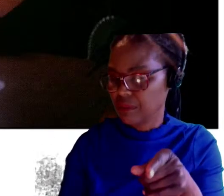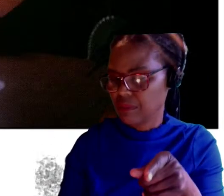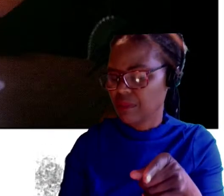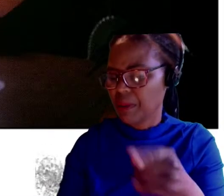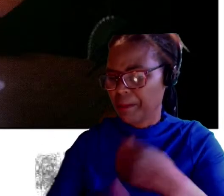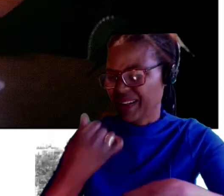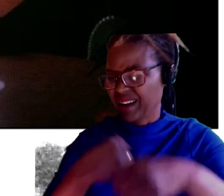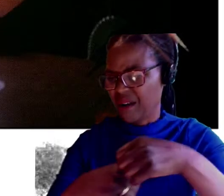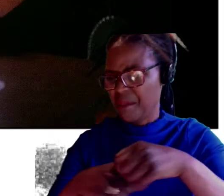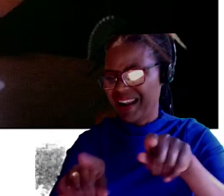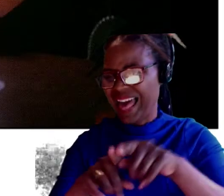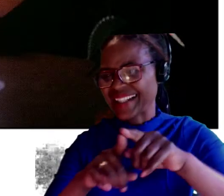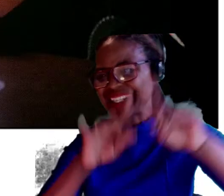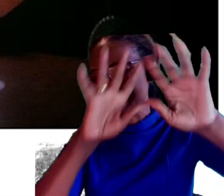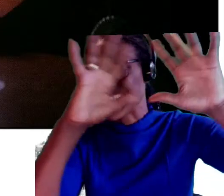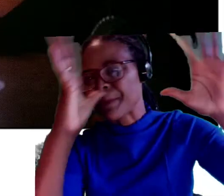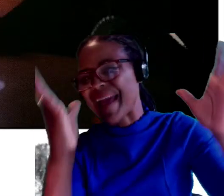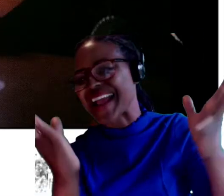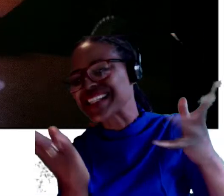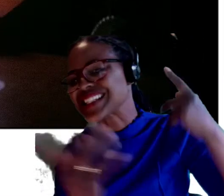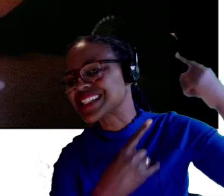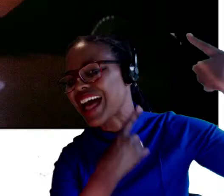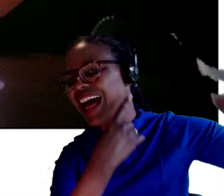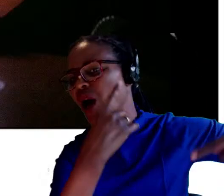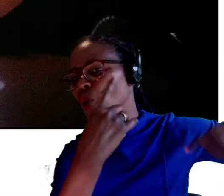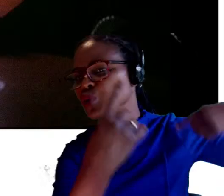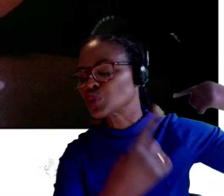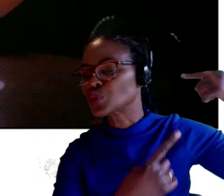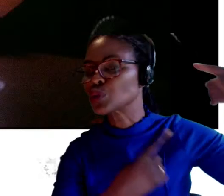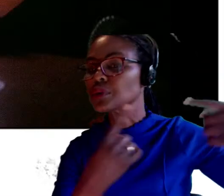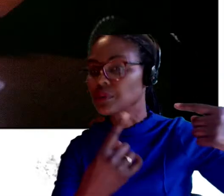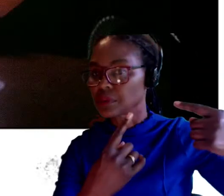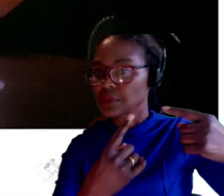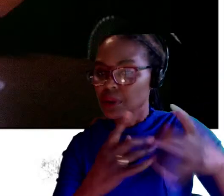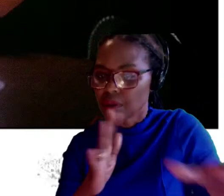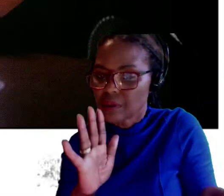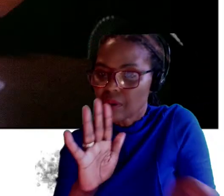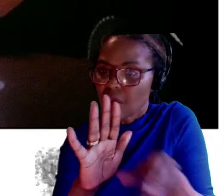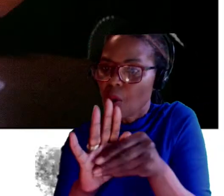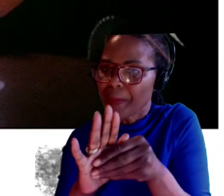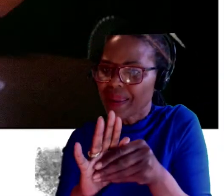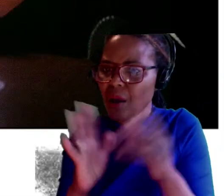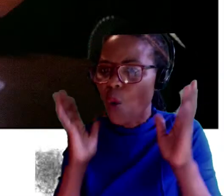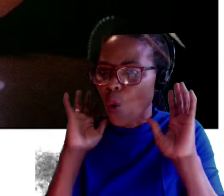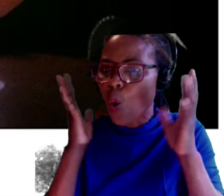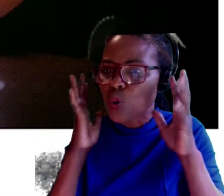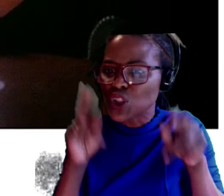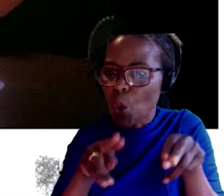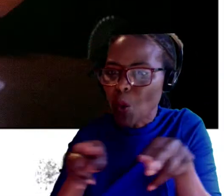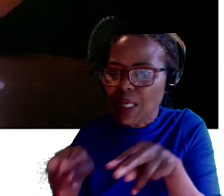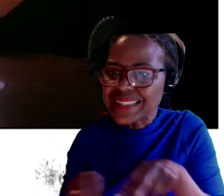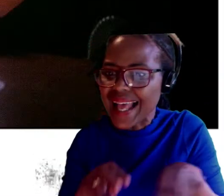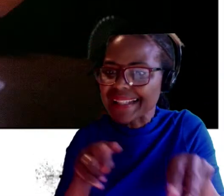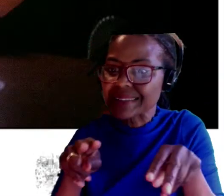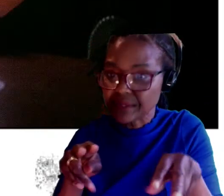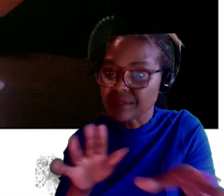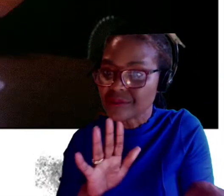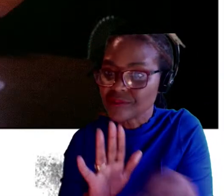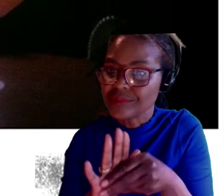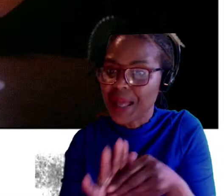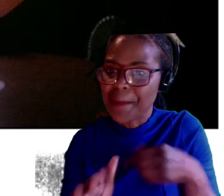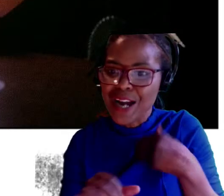distance was to put it through software that imitated the effects of an audio cassette. Thanks, grandparents.